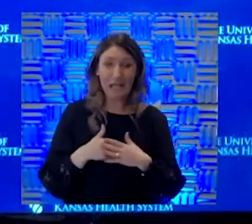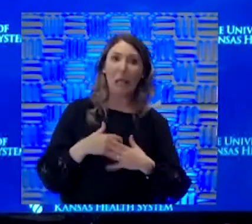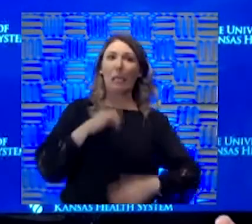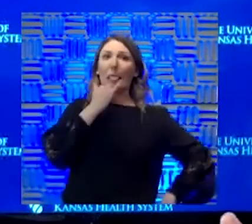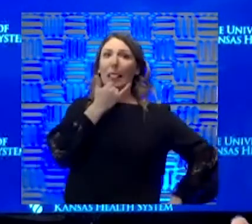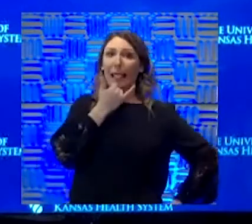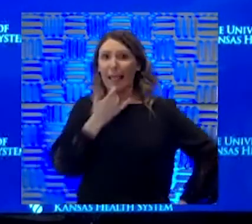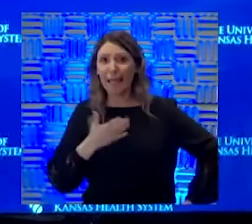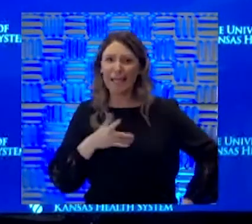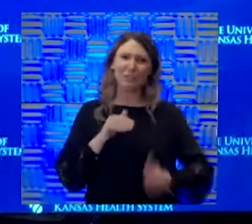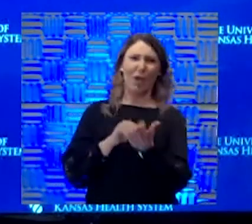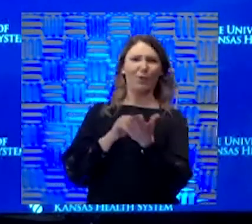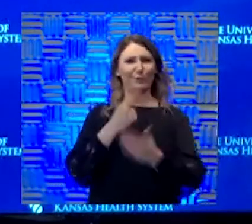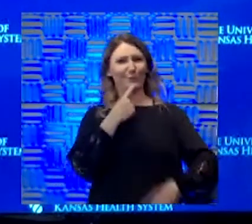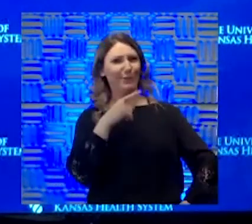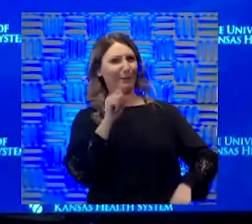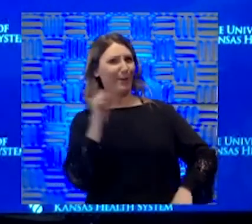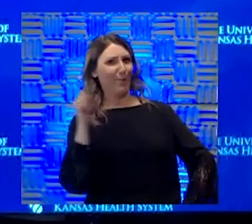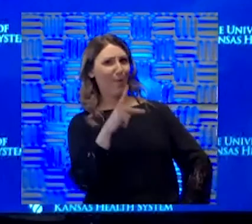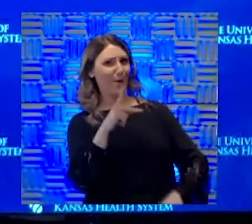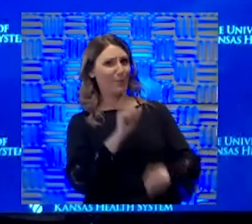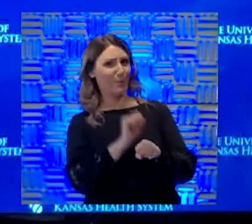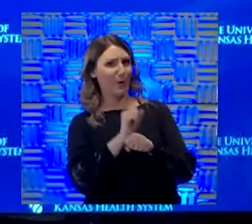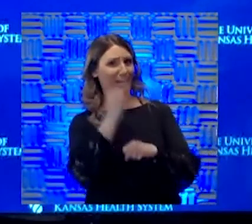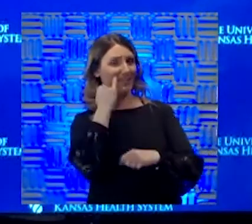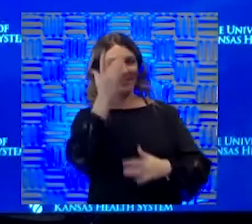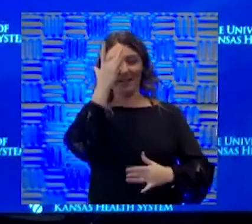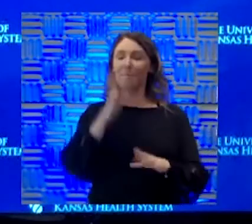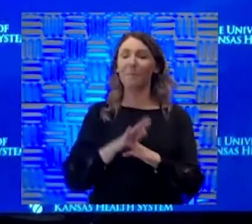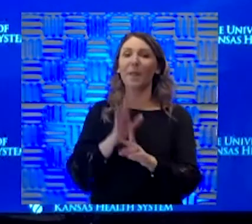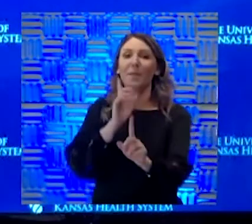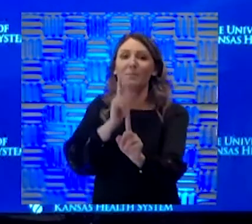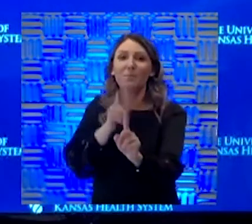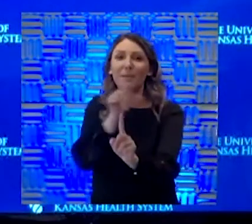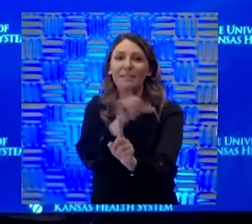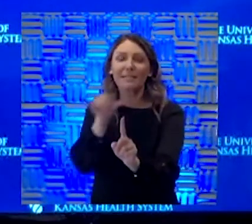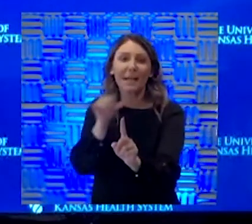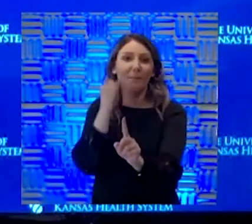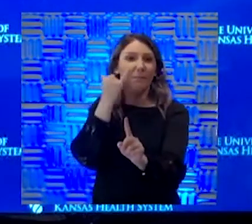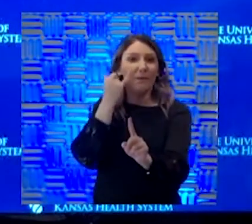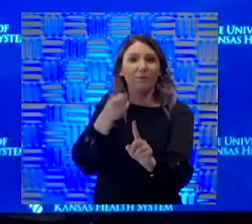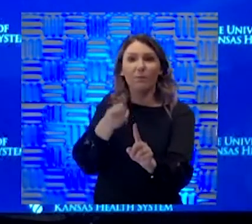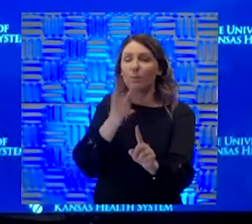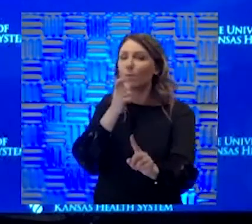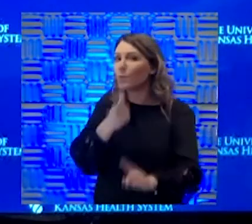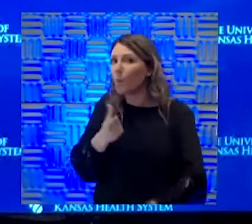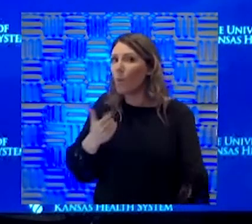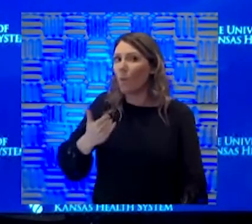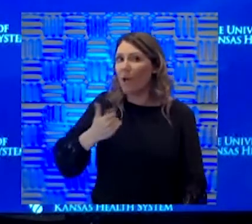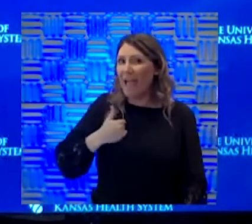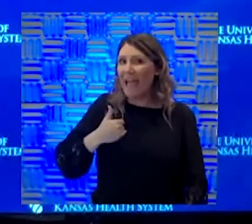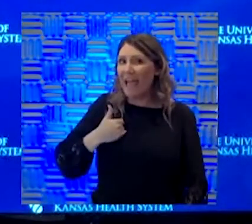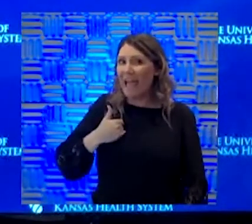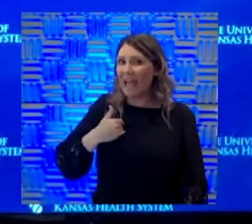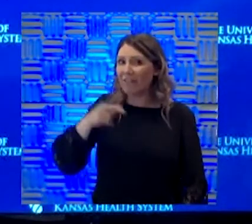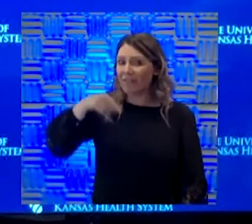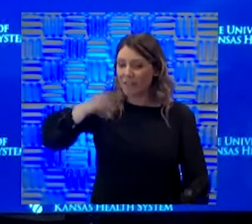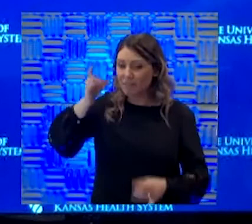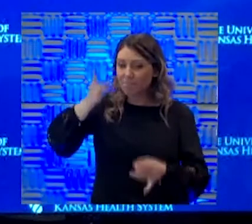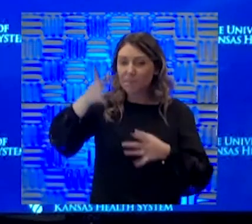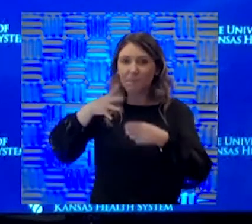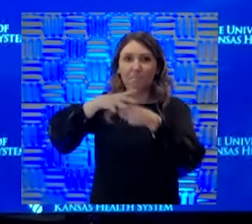well, that's good. He's a doctor giving us that advice. But no, but the point is still the same one. If you don't have the novel coronavirus, you don't